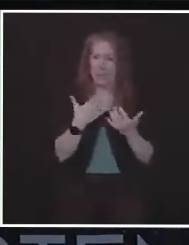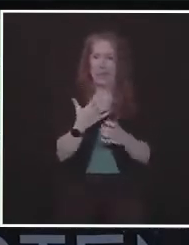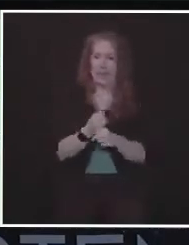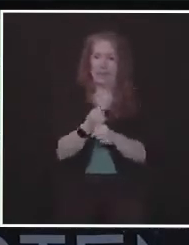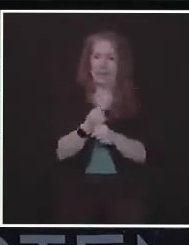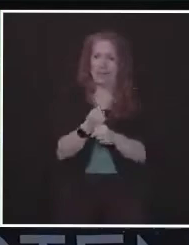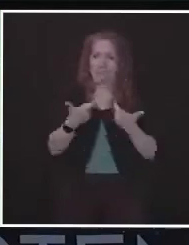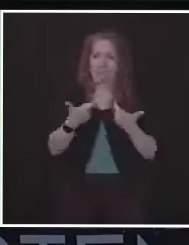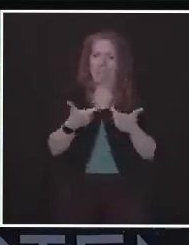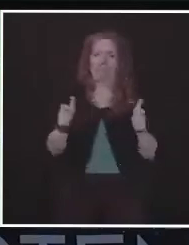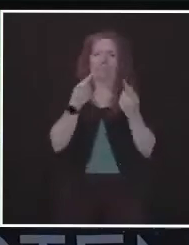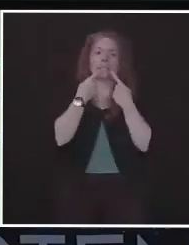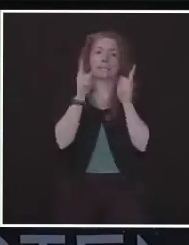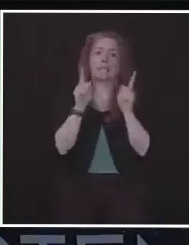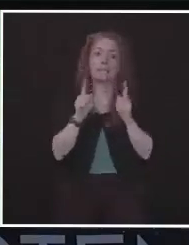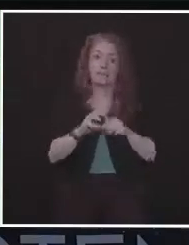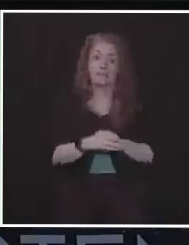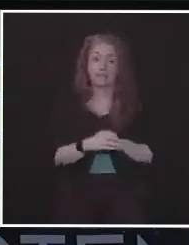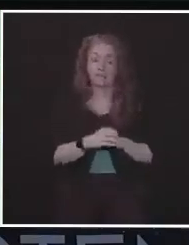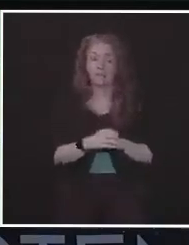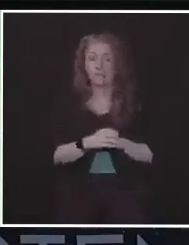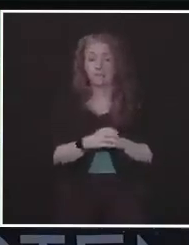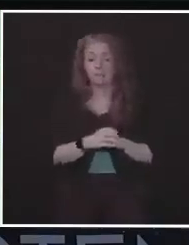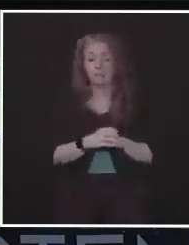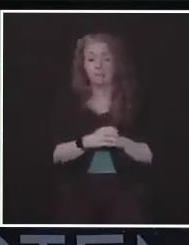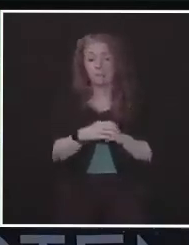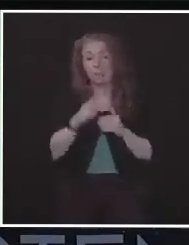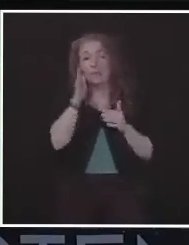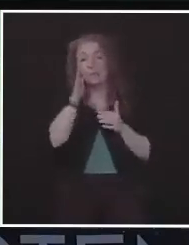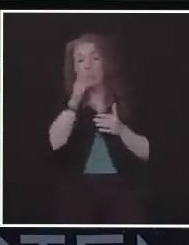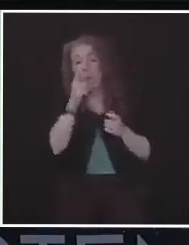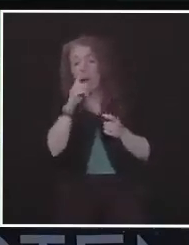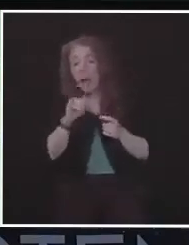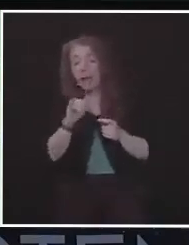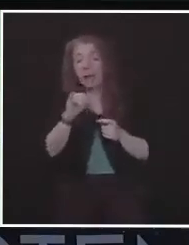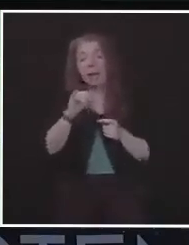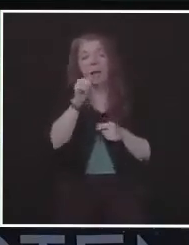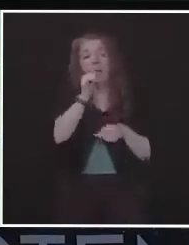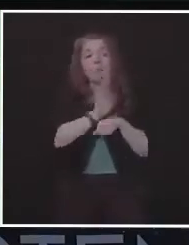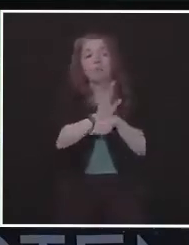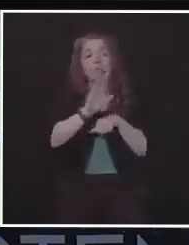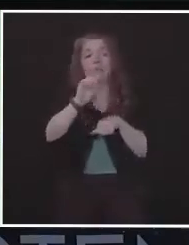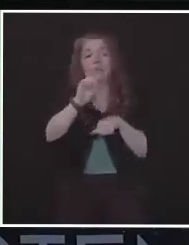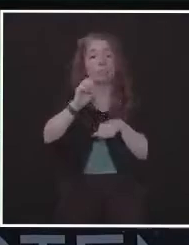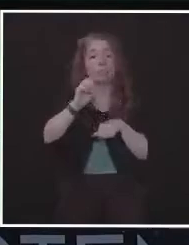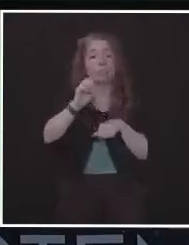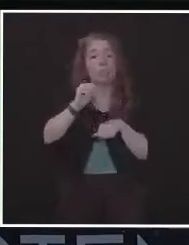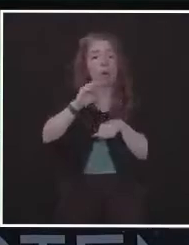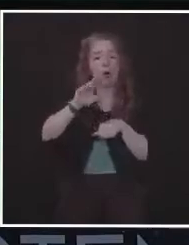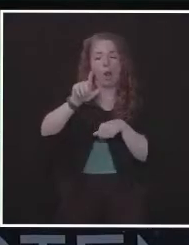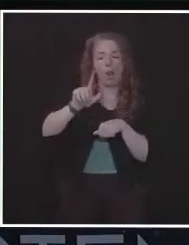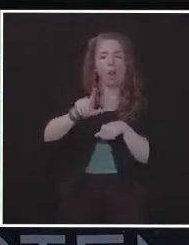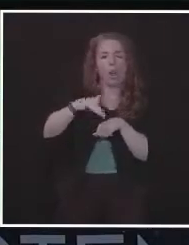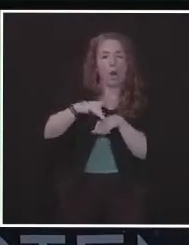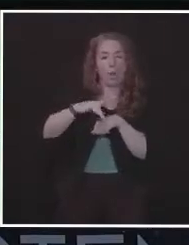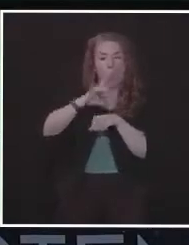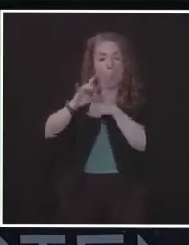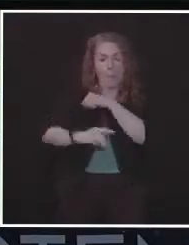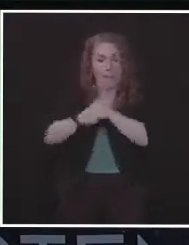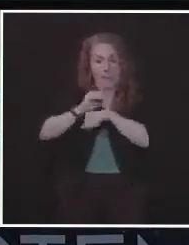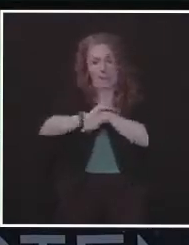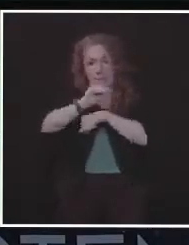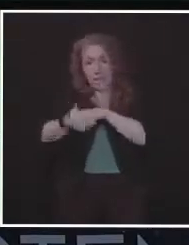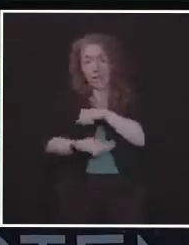like. Commercial space stations in low Earth orbit, building on the world-class research and development legacy of the